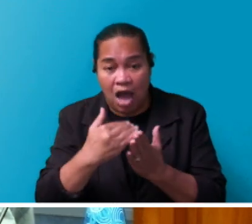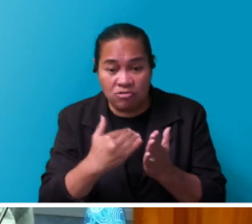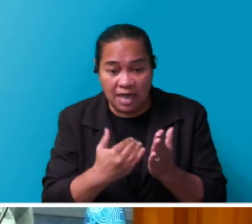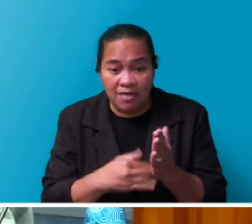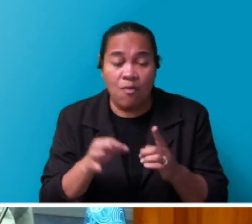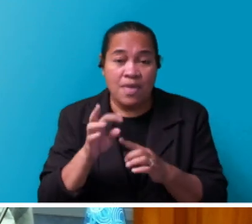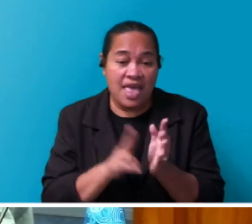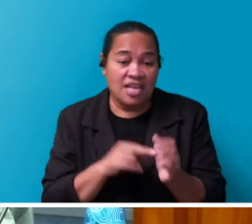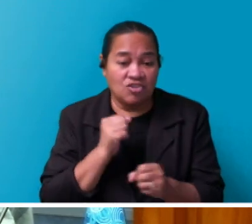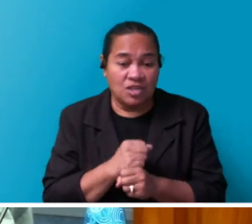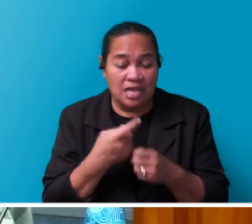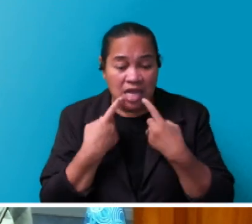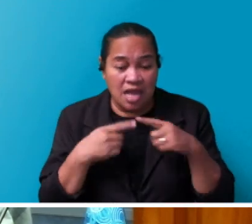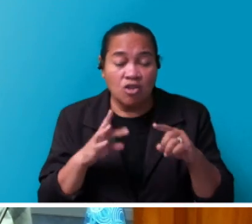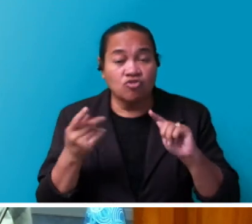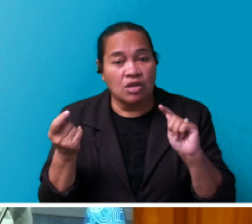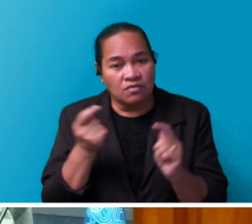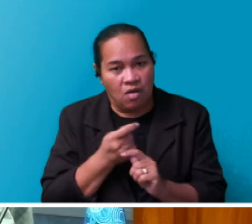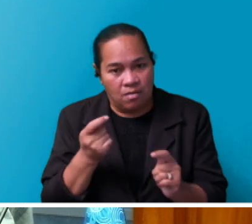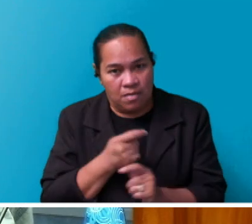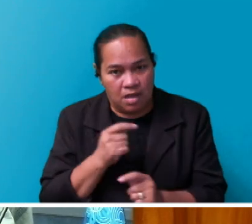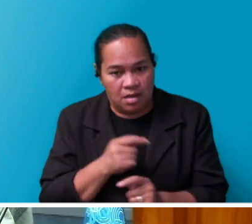Declaration for Transforming Education